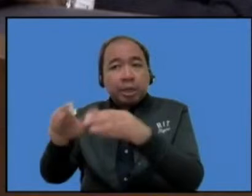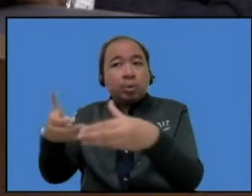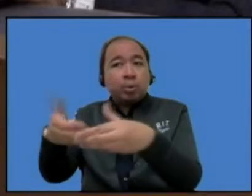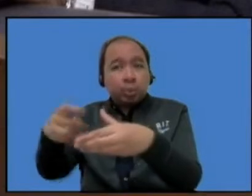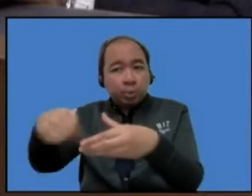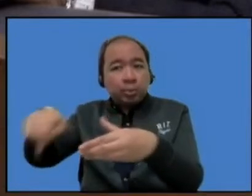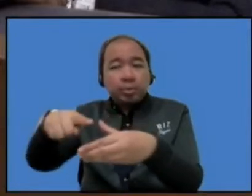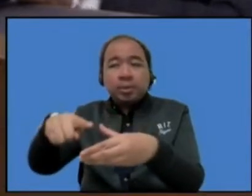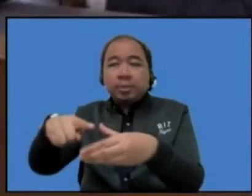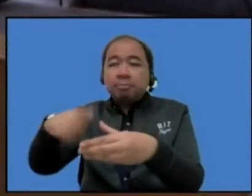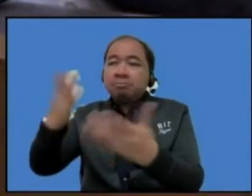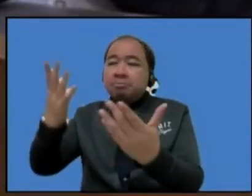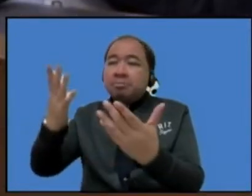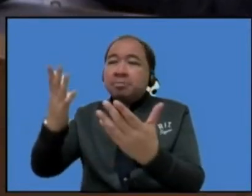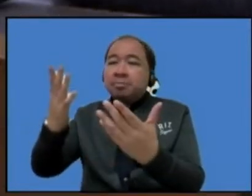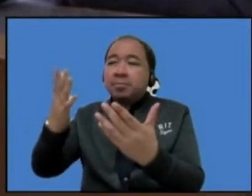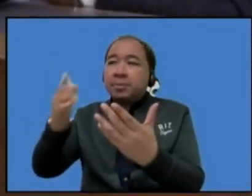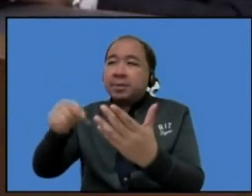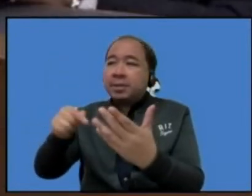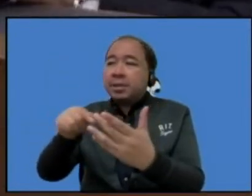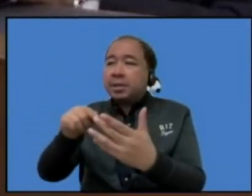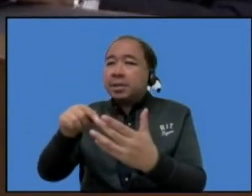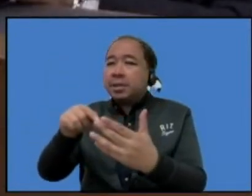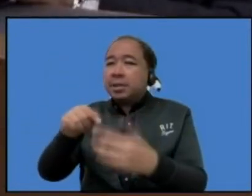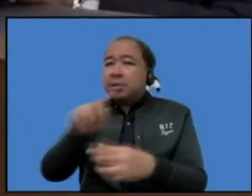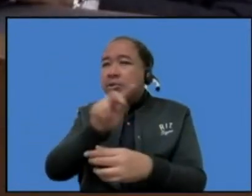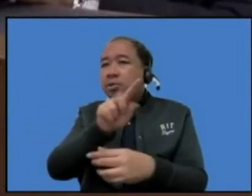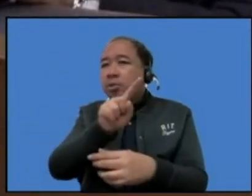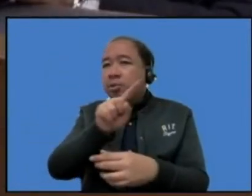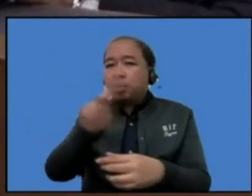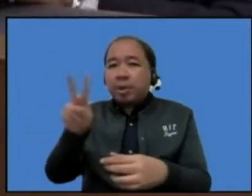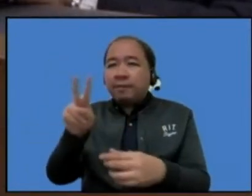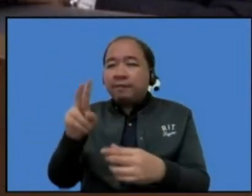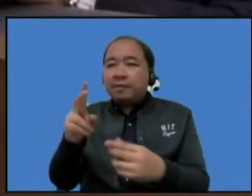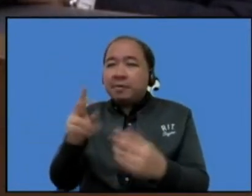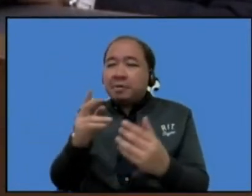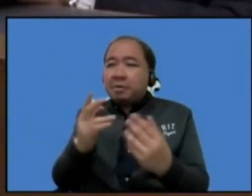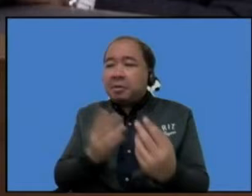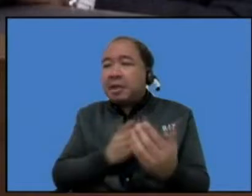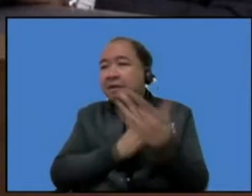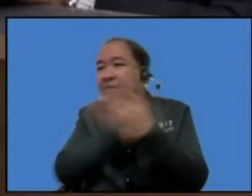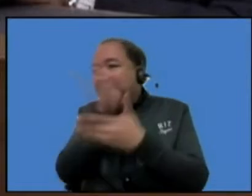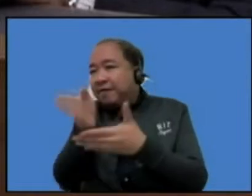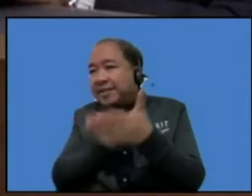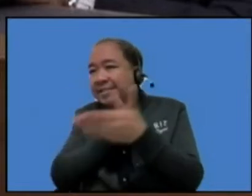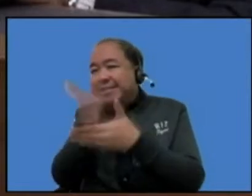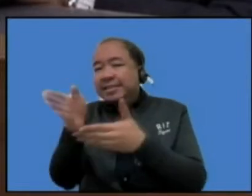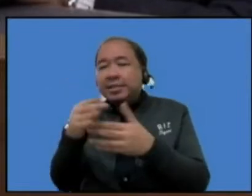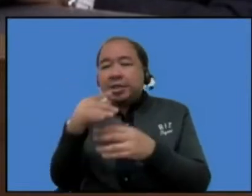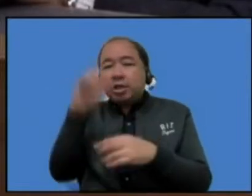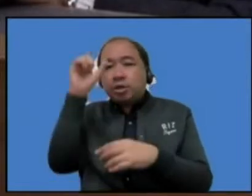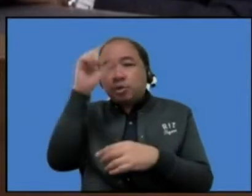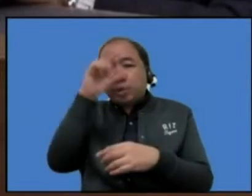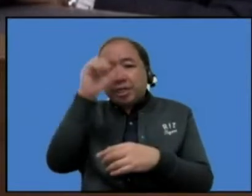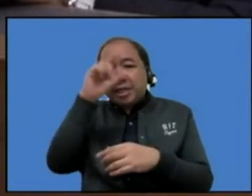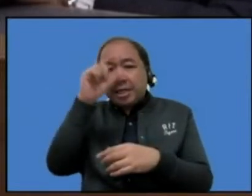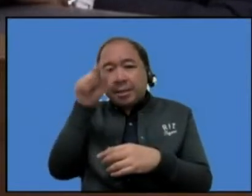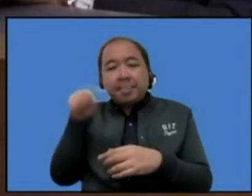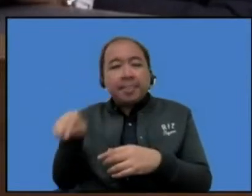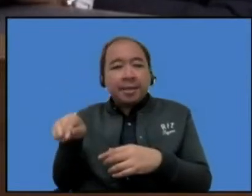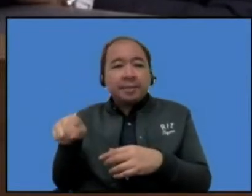which make 12 visits to Turkey, each of them 10. And during this process, dear